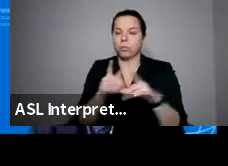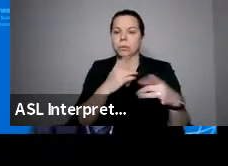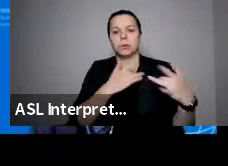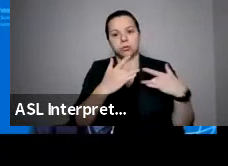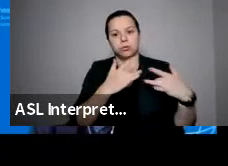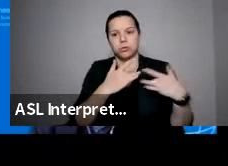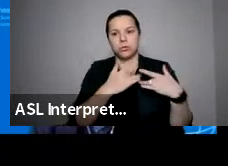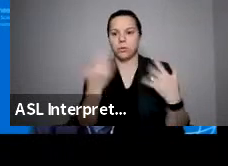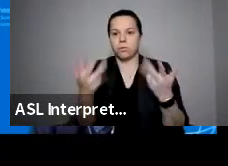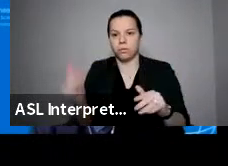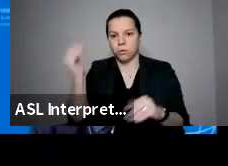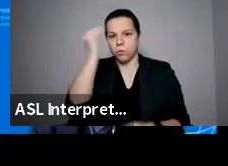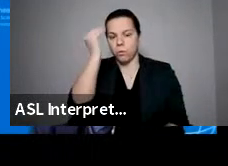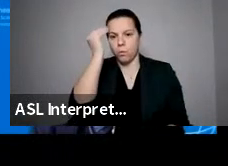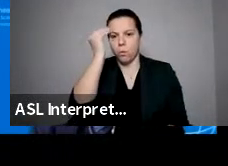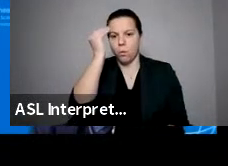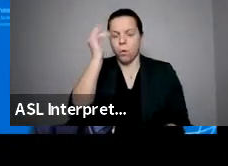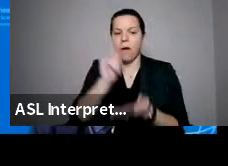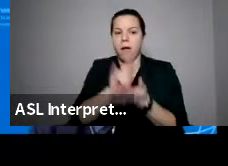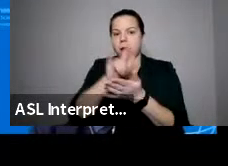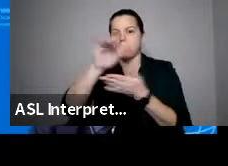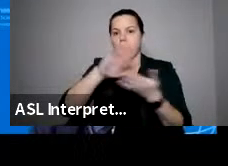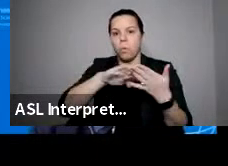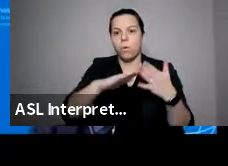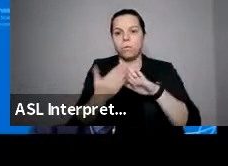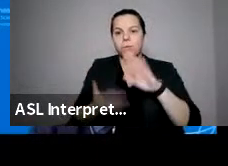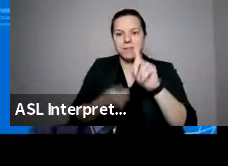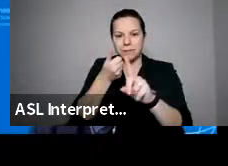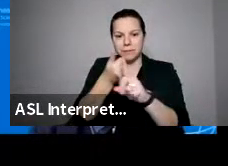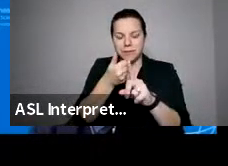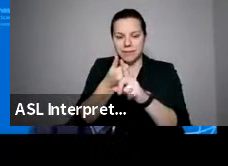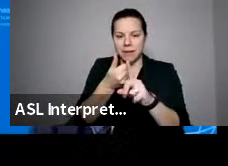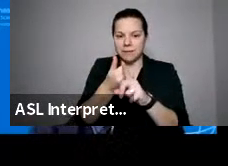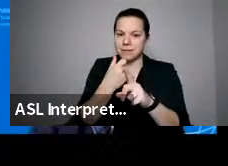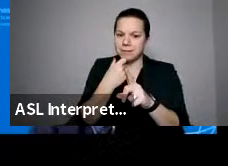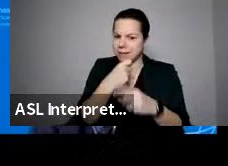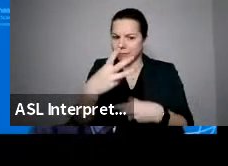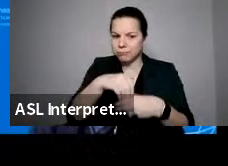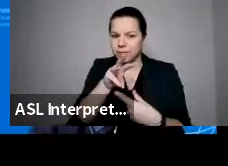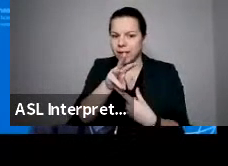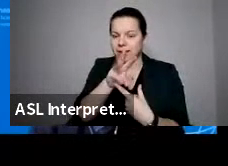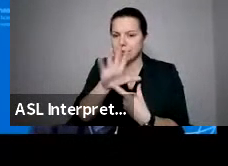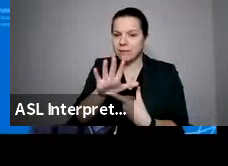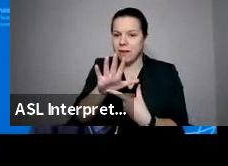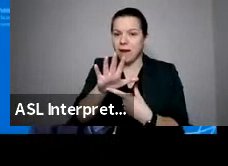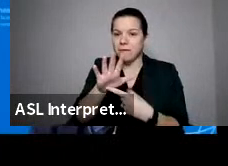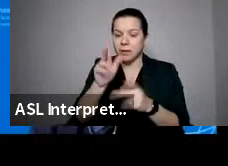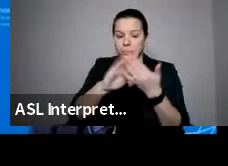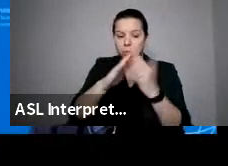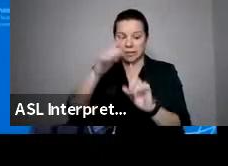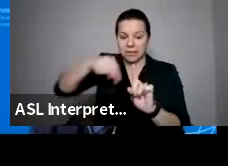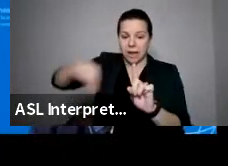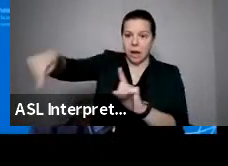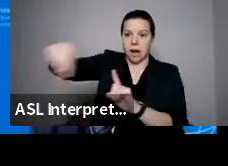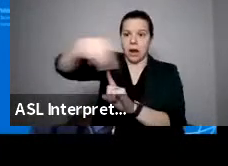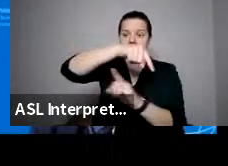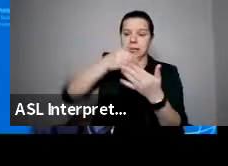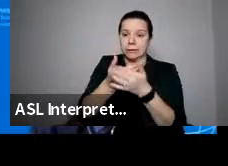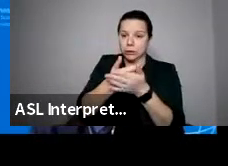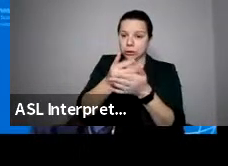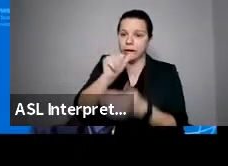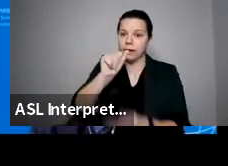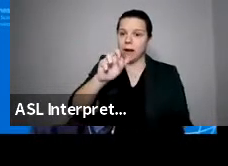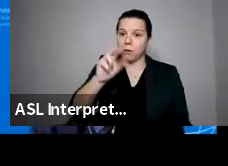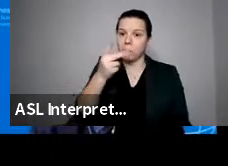and we're well aware of the fact that airport communities that are outside the NL 65 contour are expressing concerns about aircraft